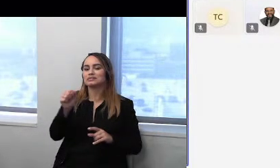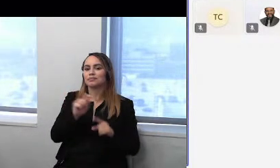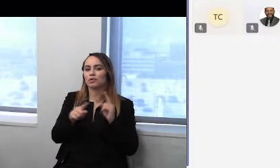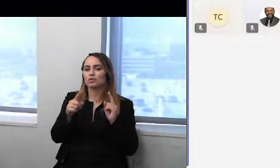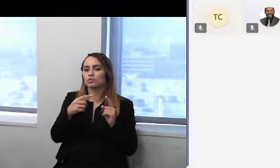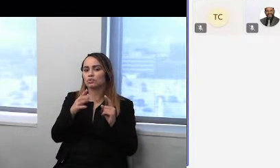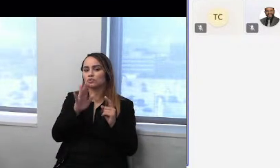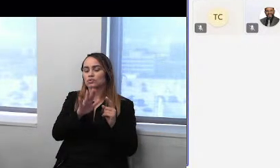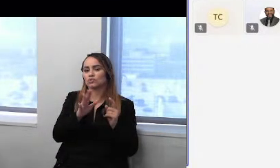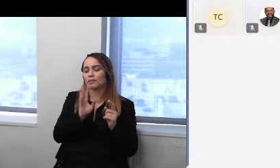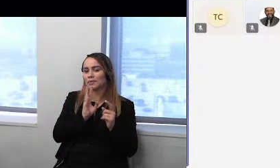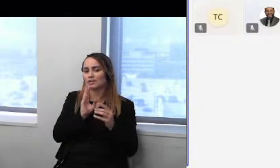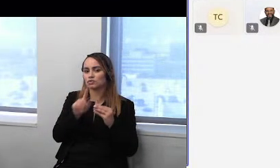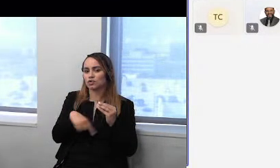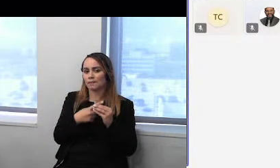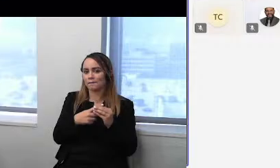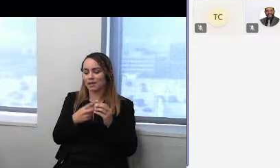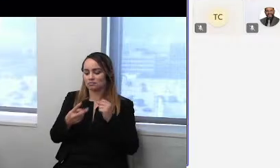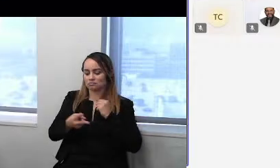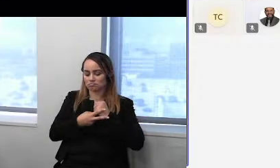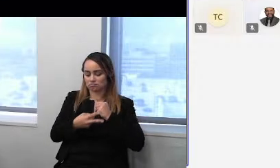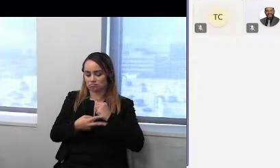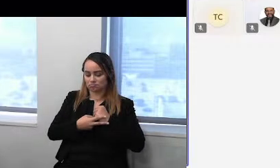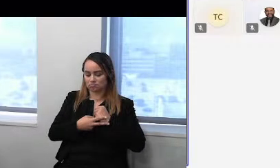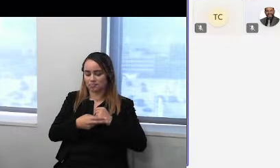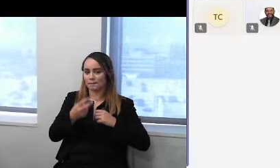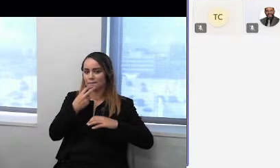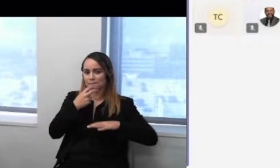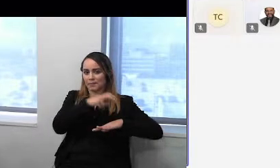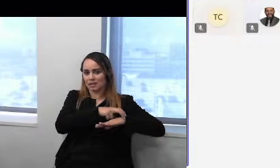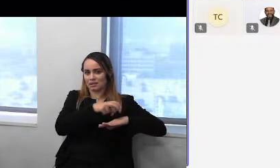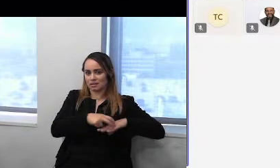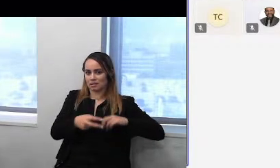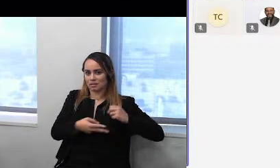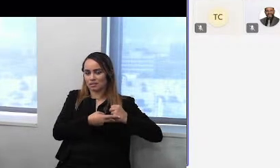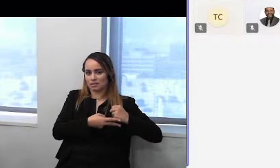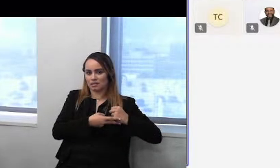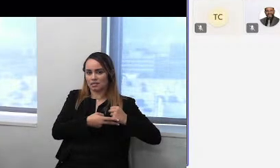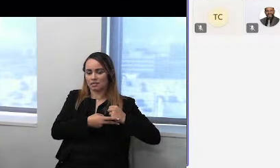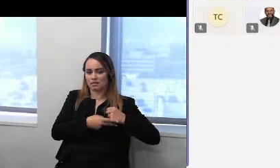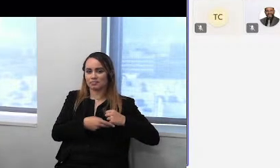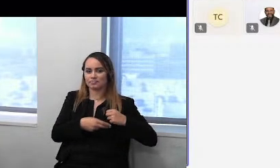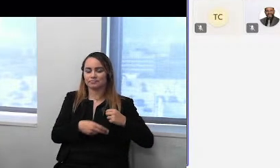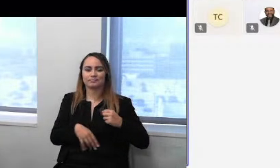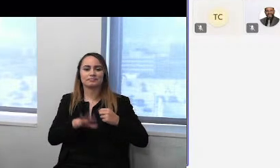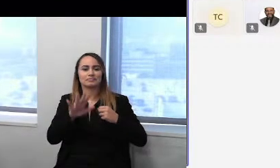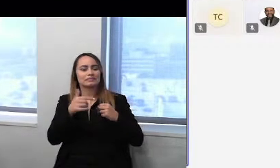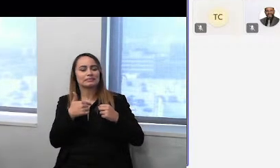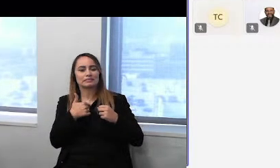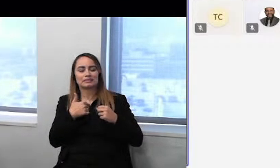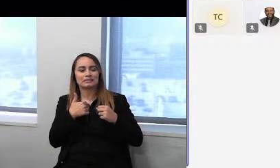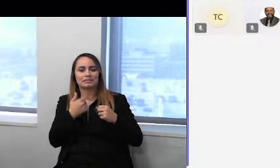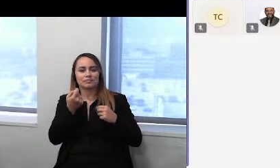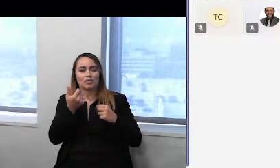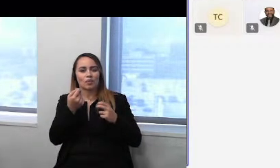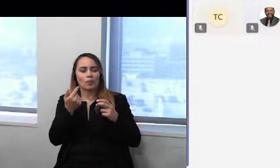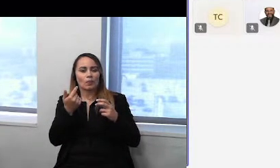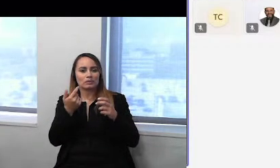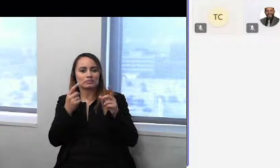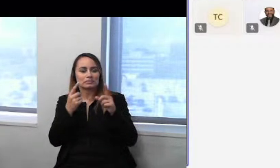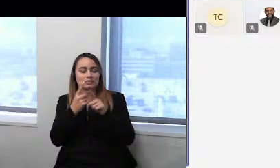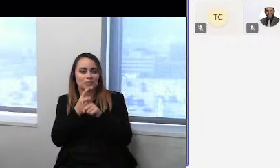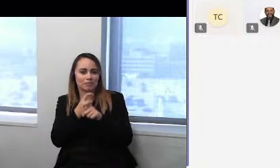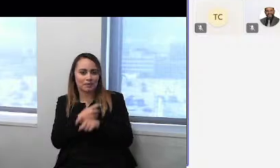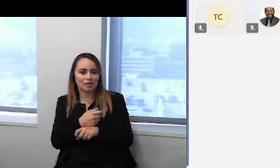energy storage. Yeah. But I'm struggling with if I may, I struggling to be able to give you